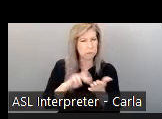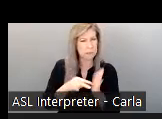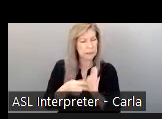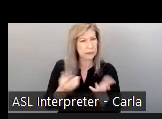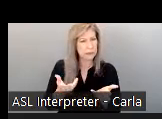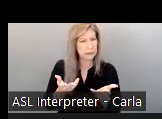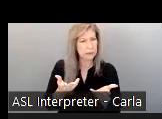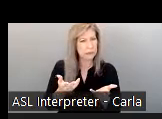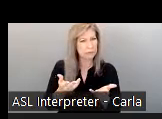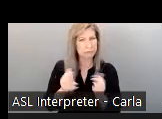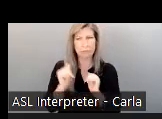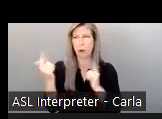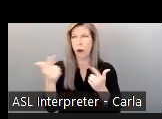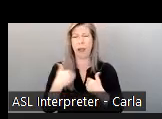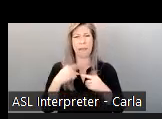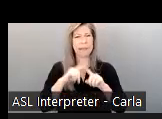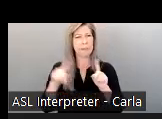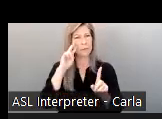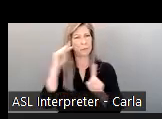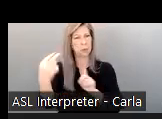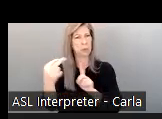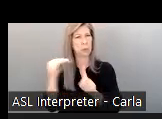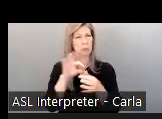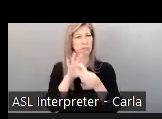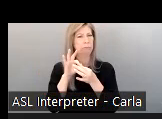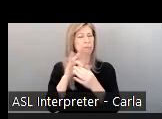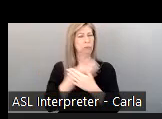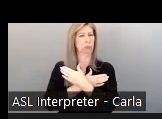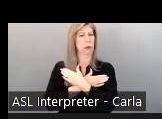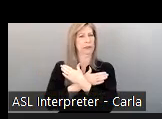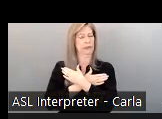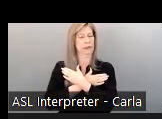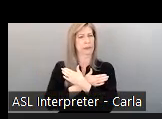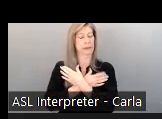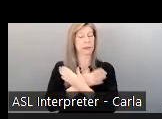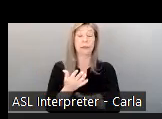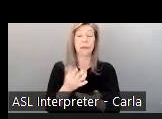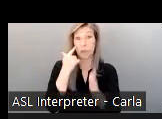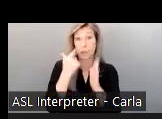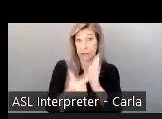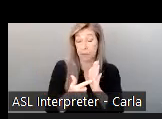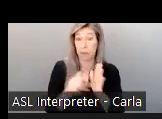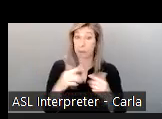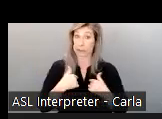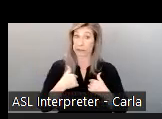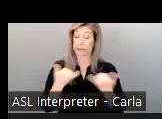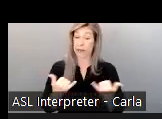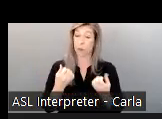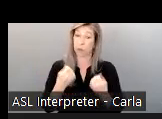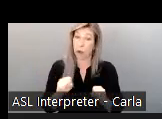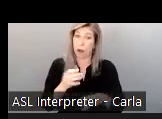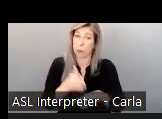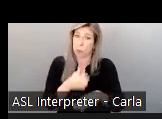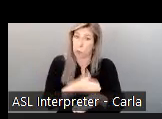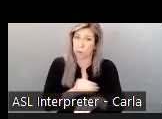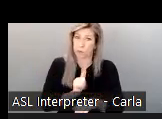people. For example, what I am trying to work on is the rest